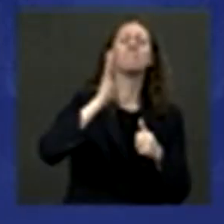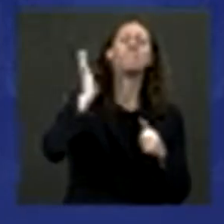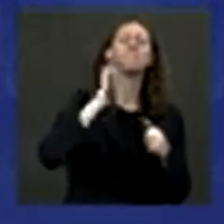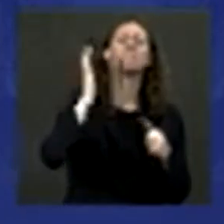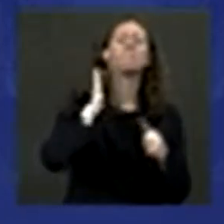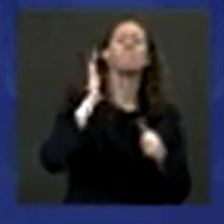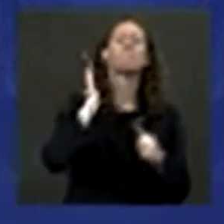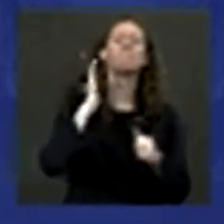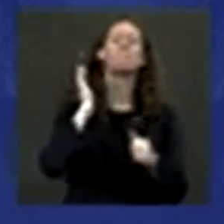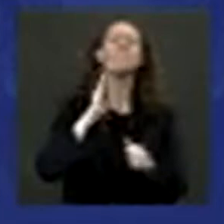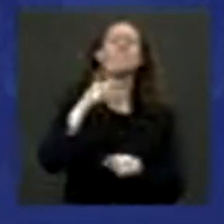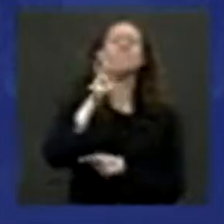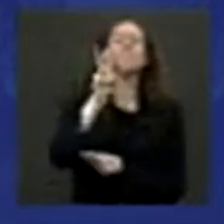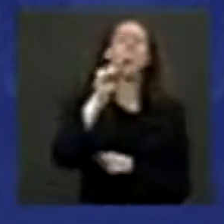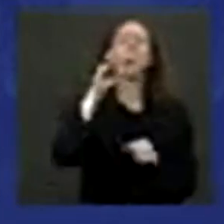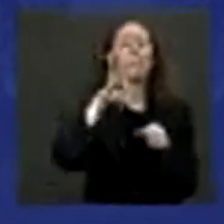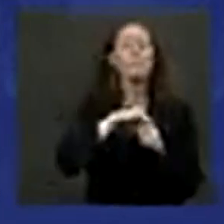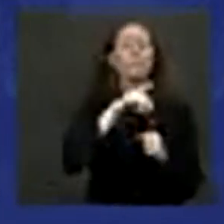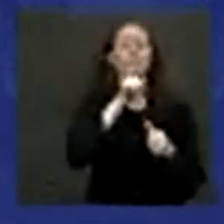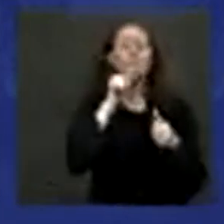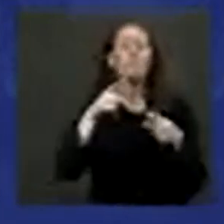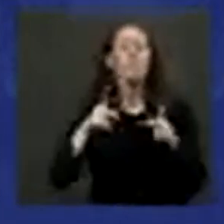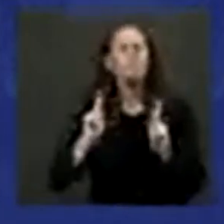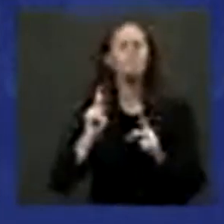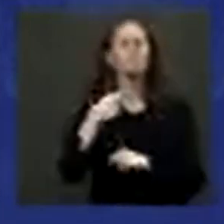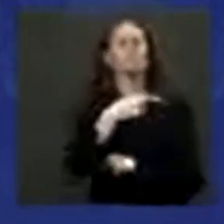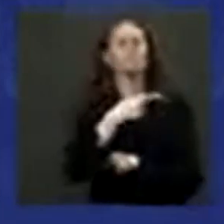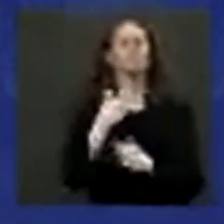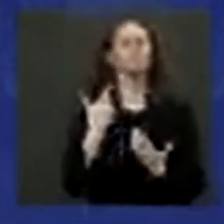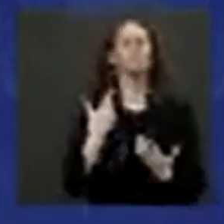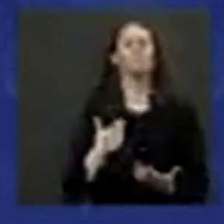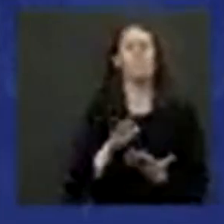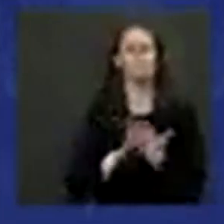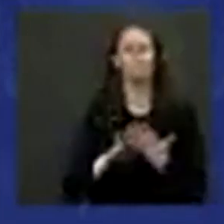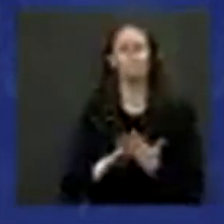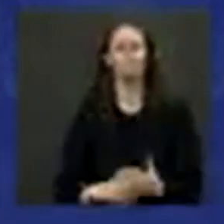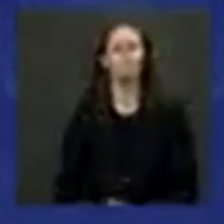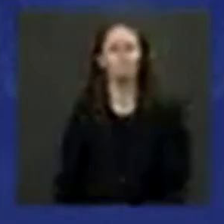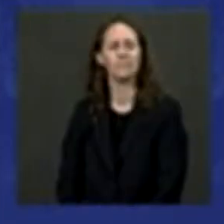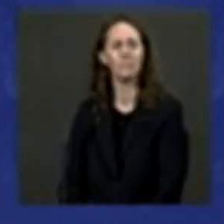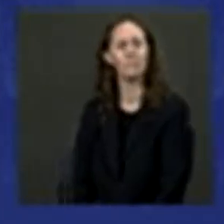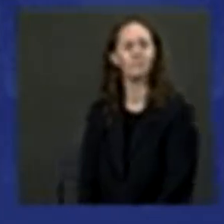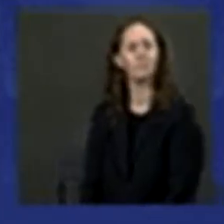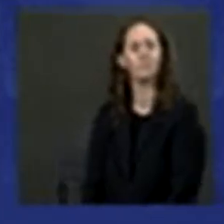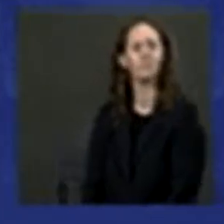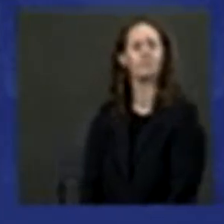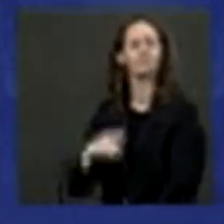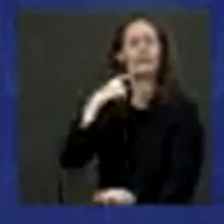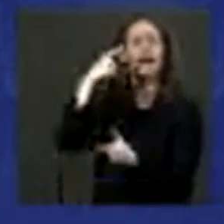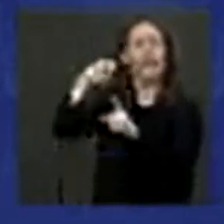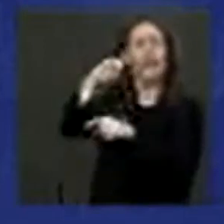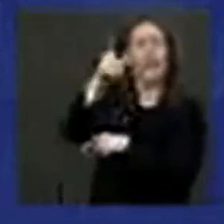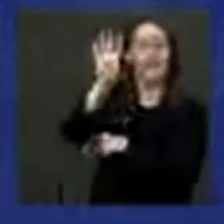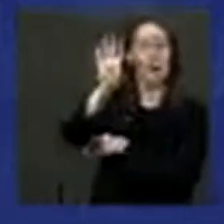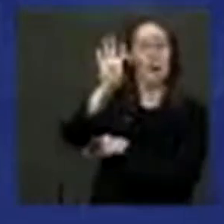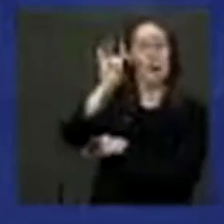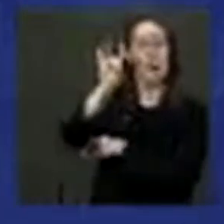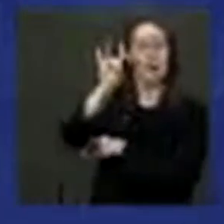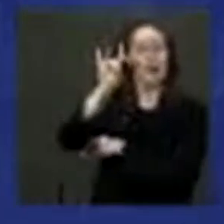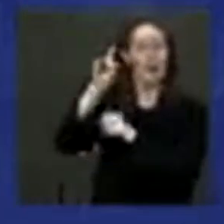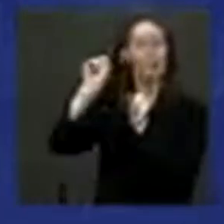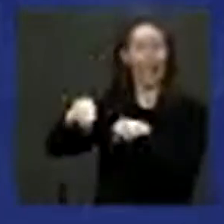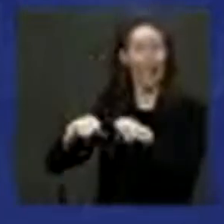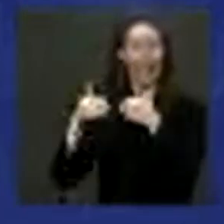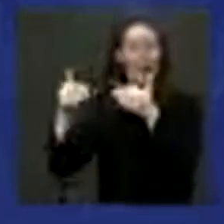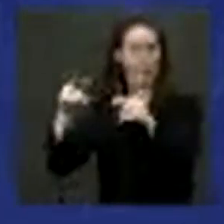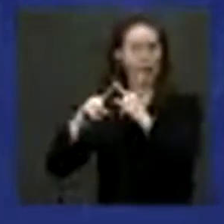President, Mr. President, you're talking about how you have 48 Democratic votes right now. The other two have been